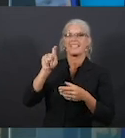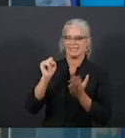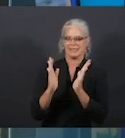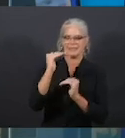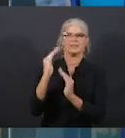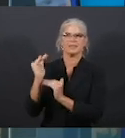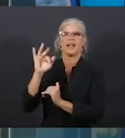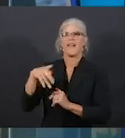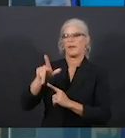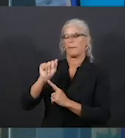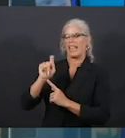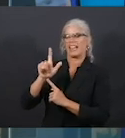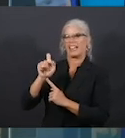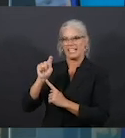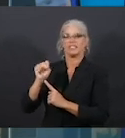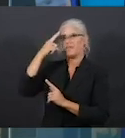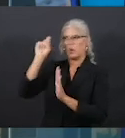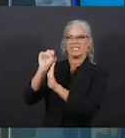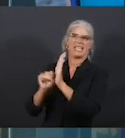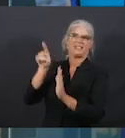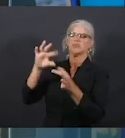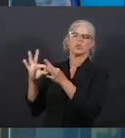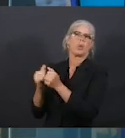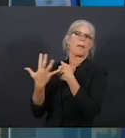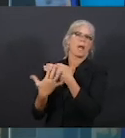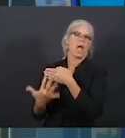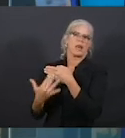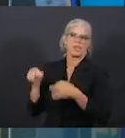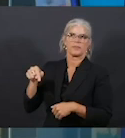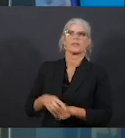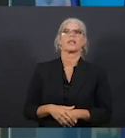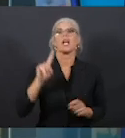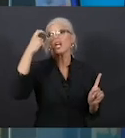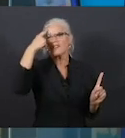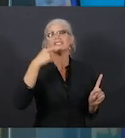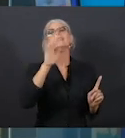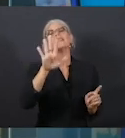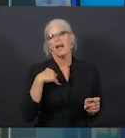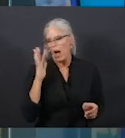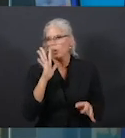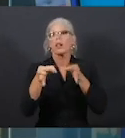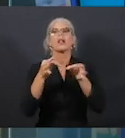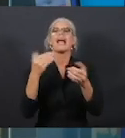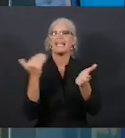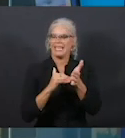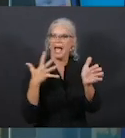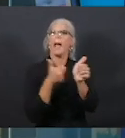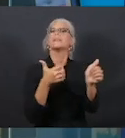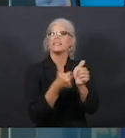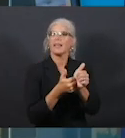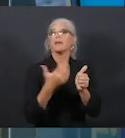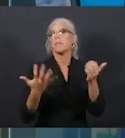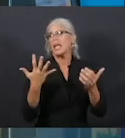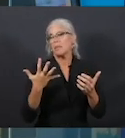help out. So we'll do another update probably sometime in the afternoon, and maybe another